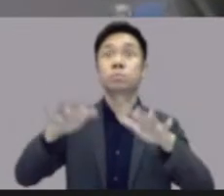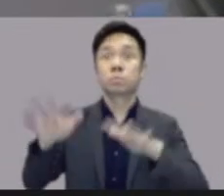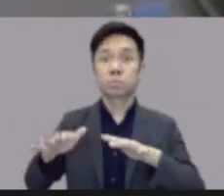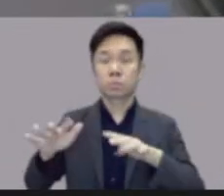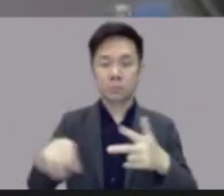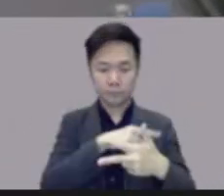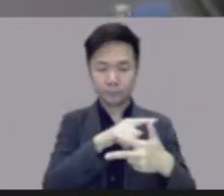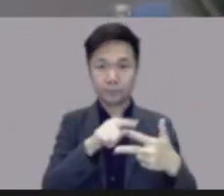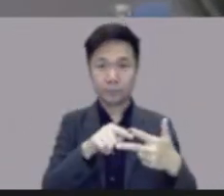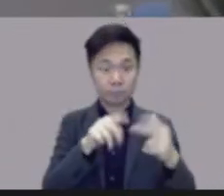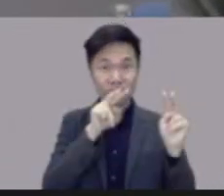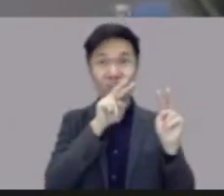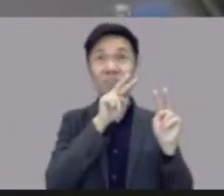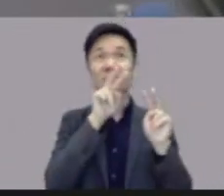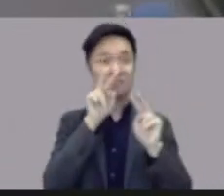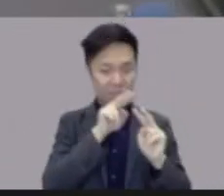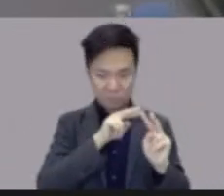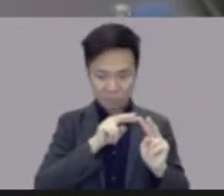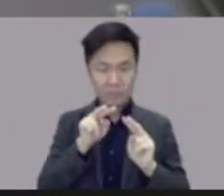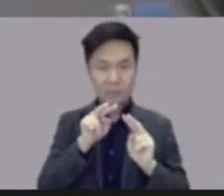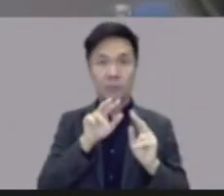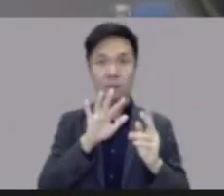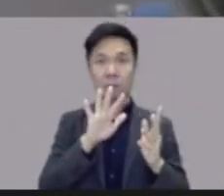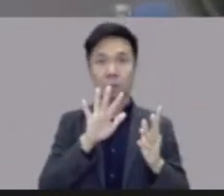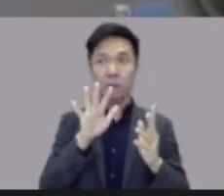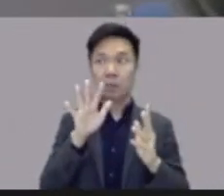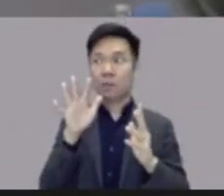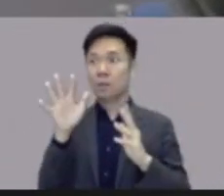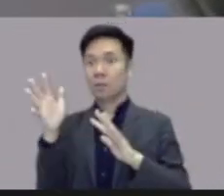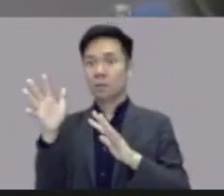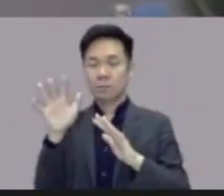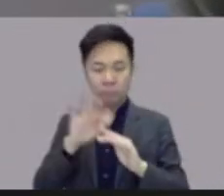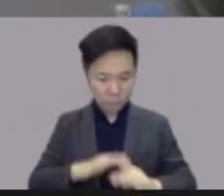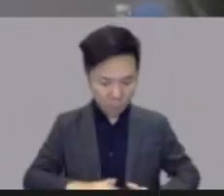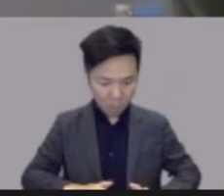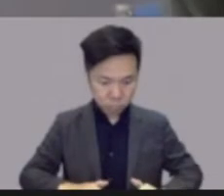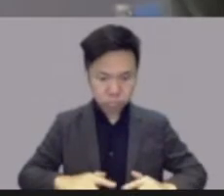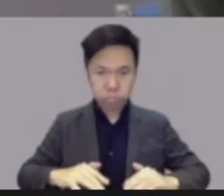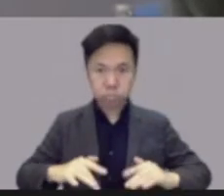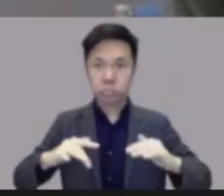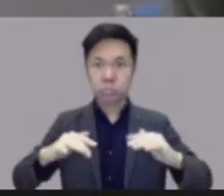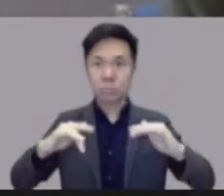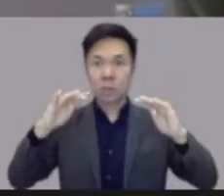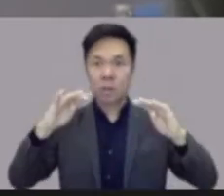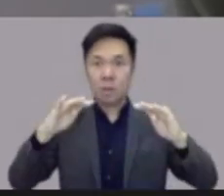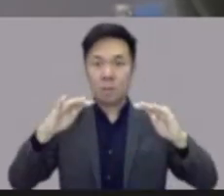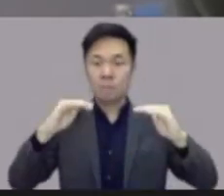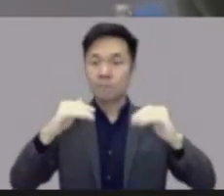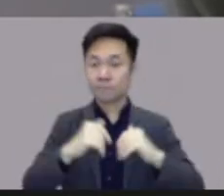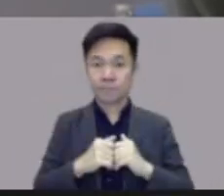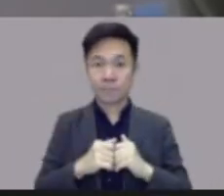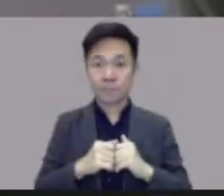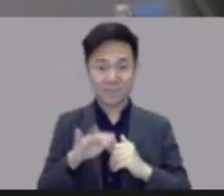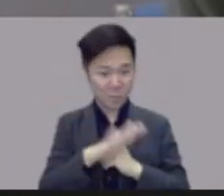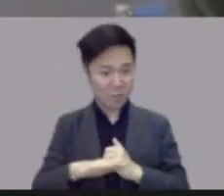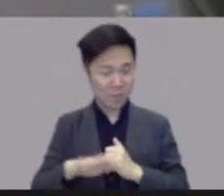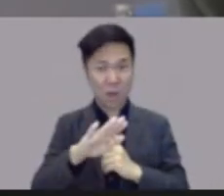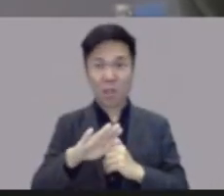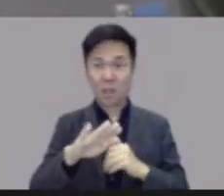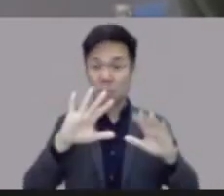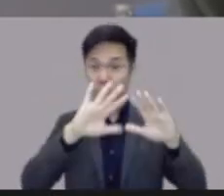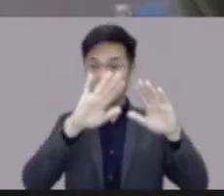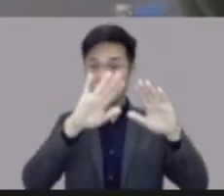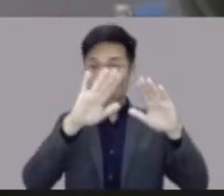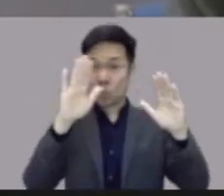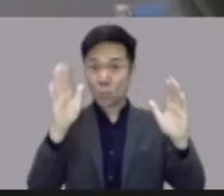a heavy veins and also the flooding impacts the absorbed in the regions and then